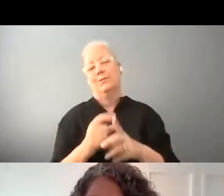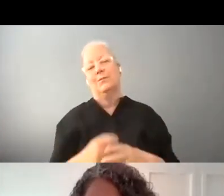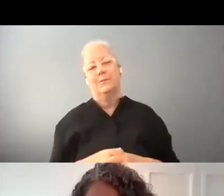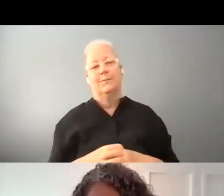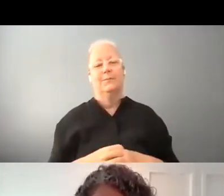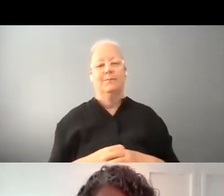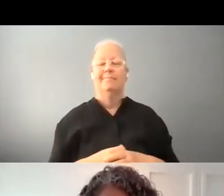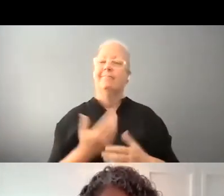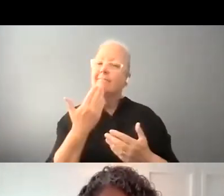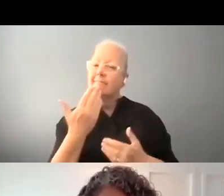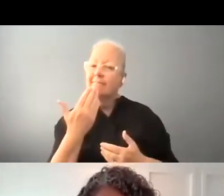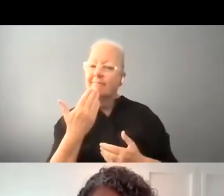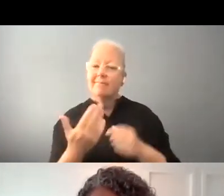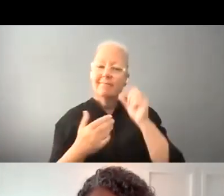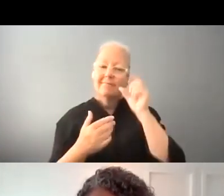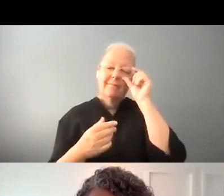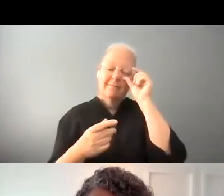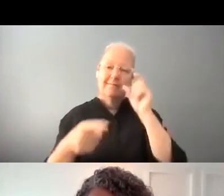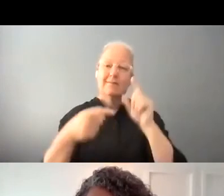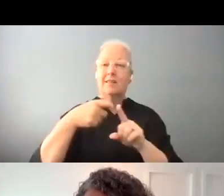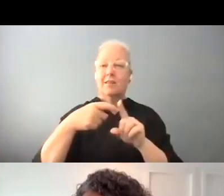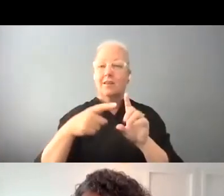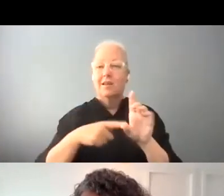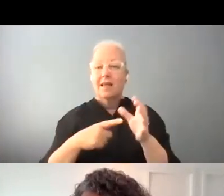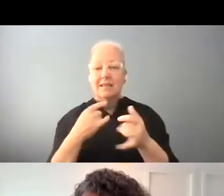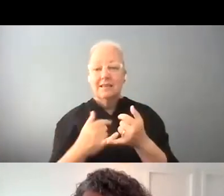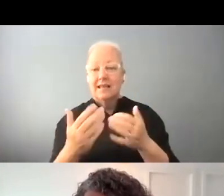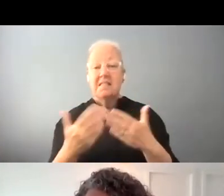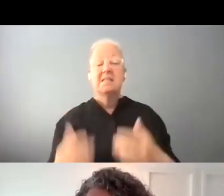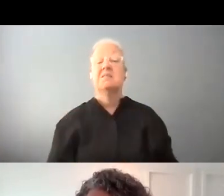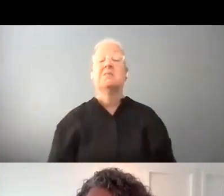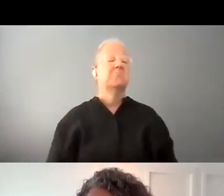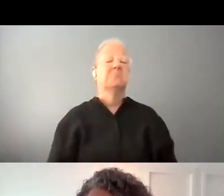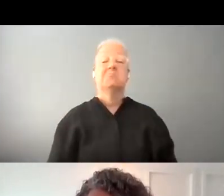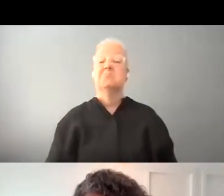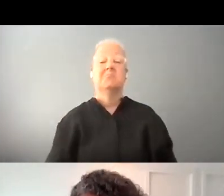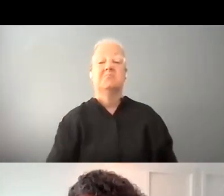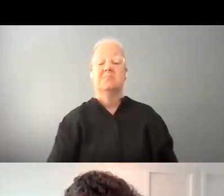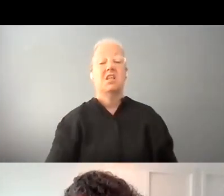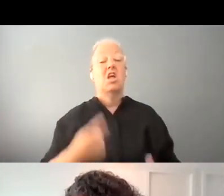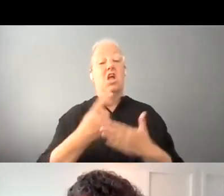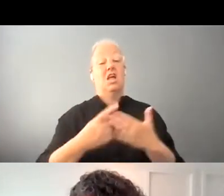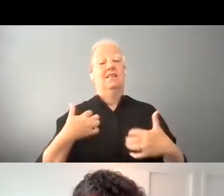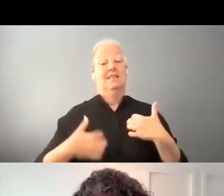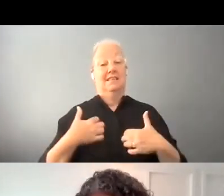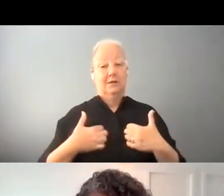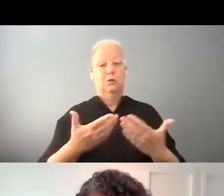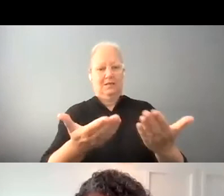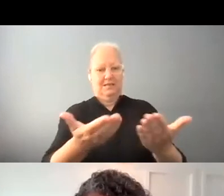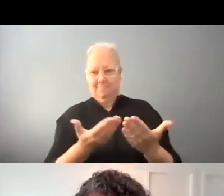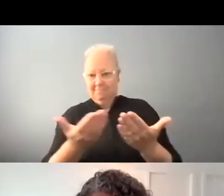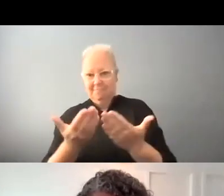Thanks, Lawani. Caius, anything in summary? No, I just look forward to being surprised.